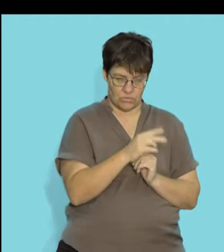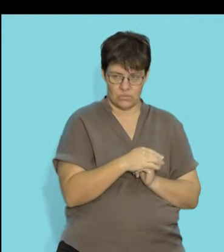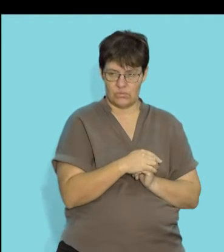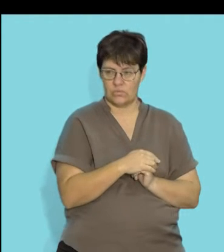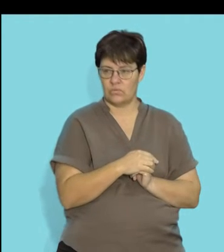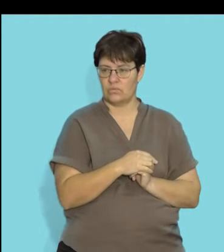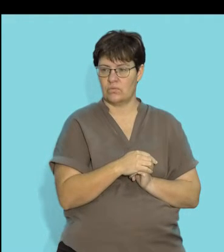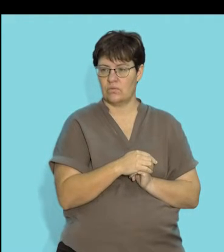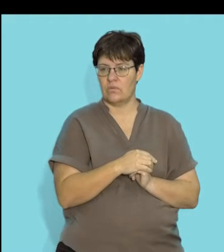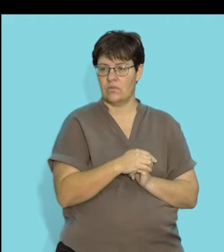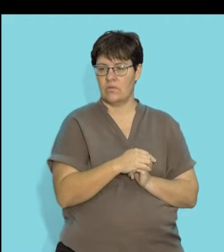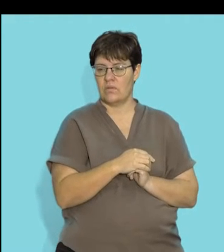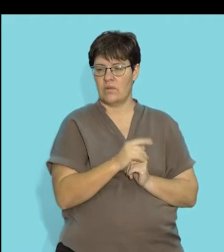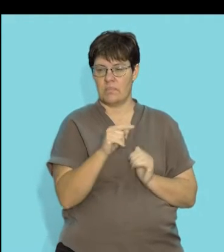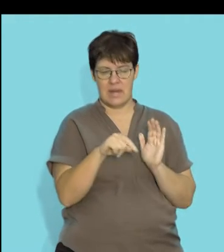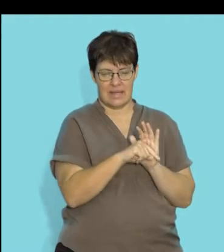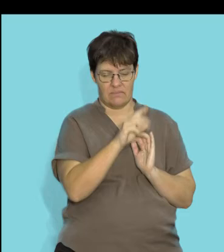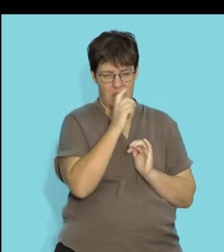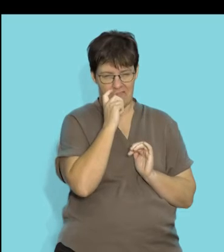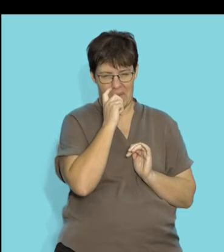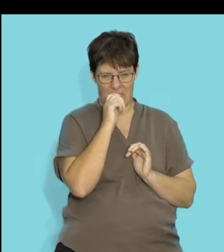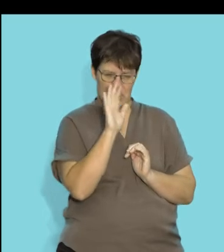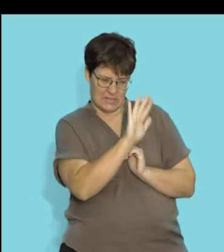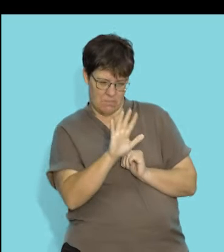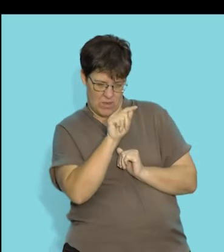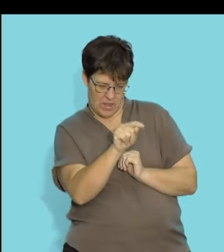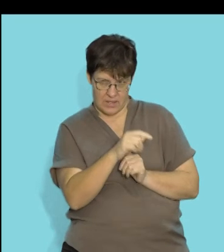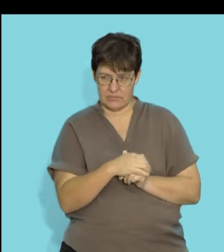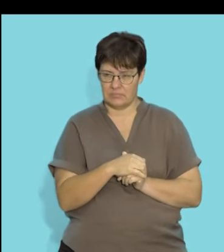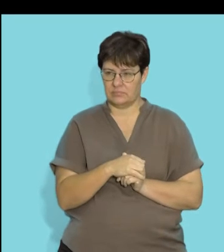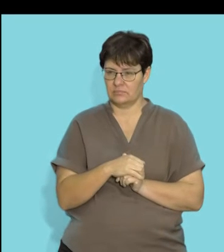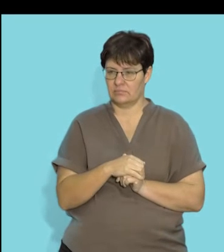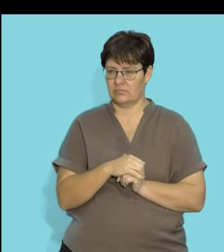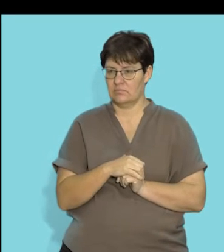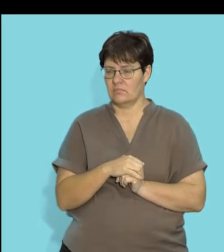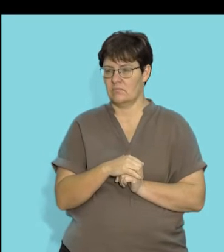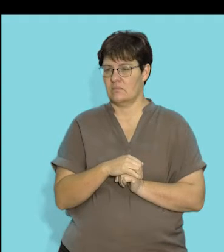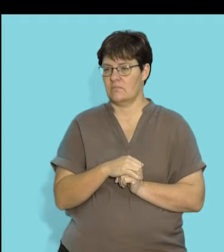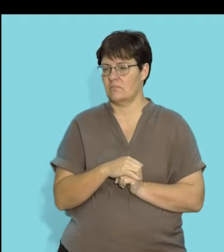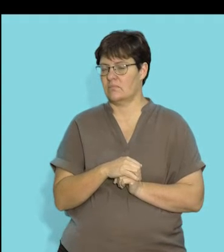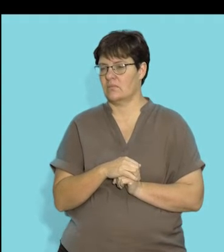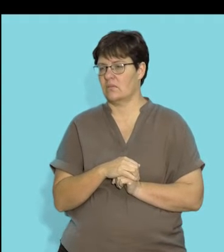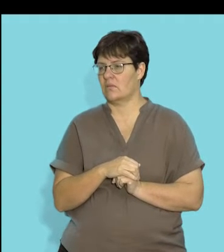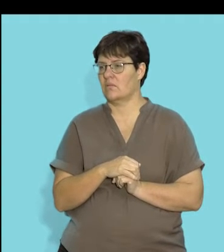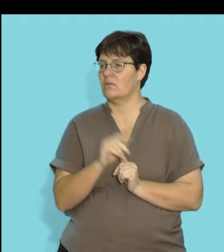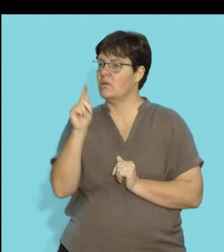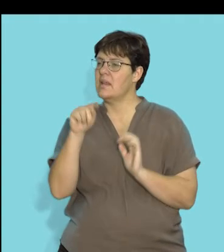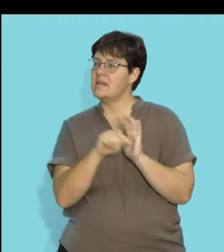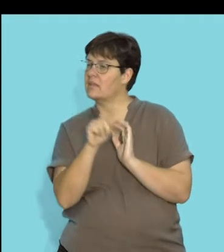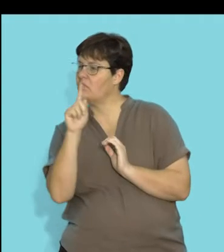negative 2 rather goes with negative half, which will be somewhere here. And